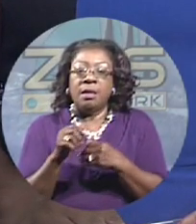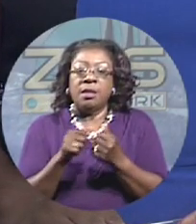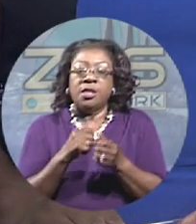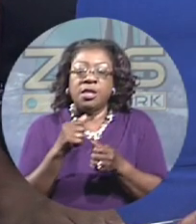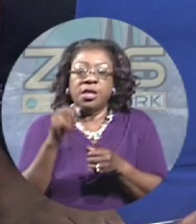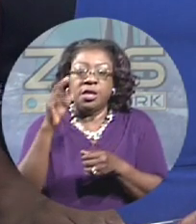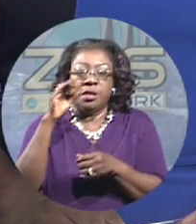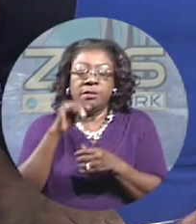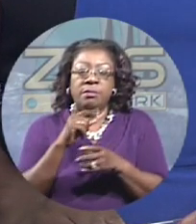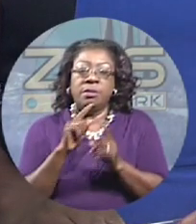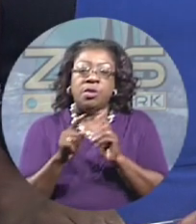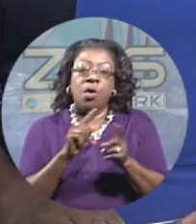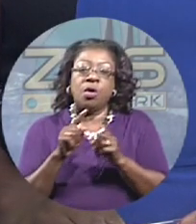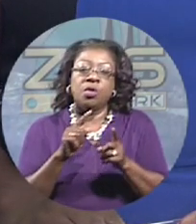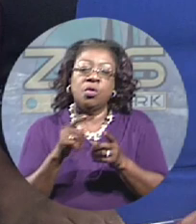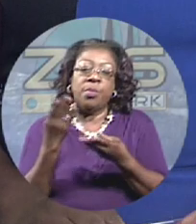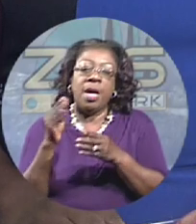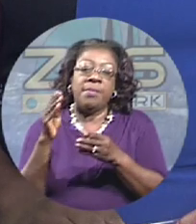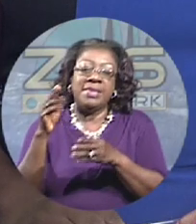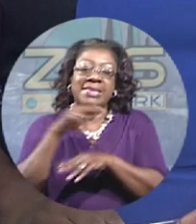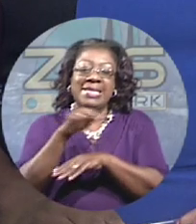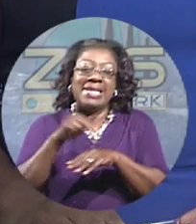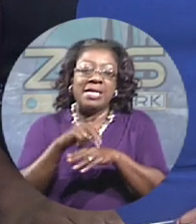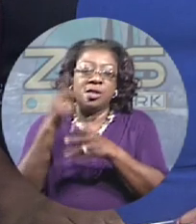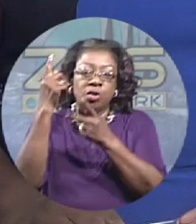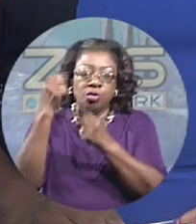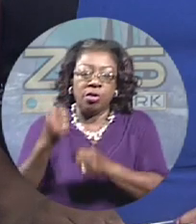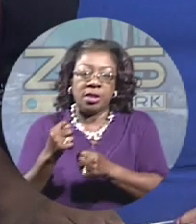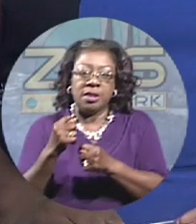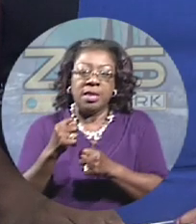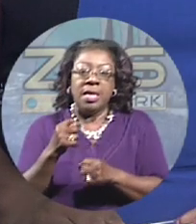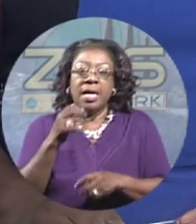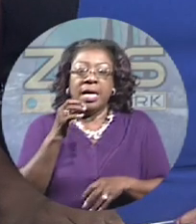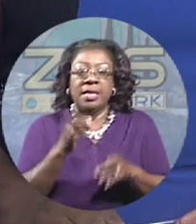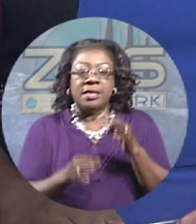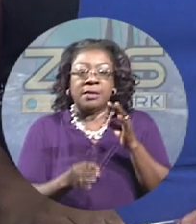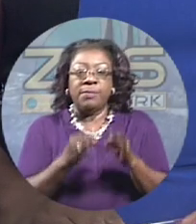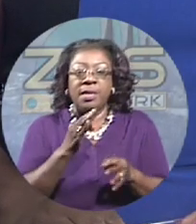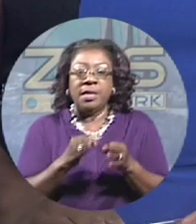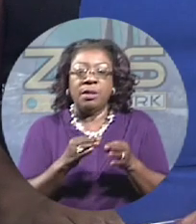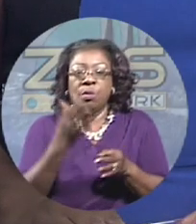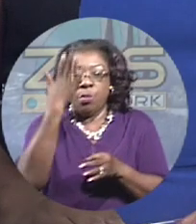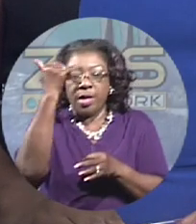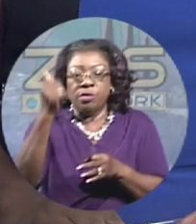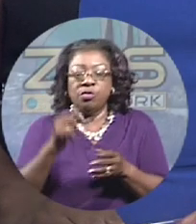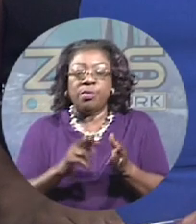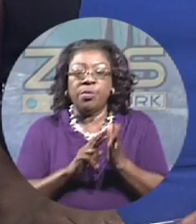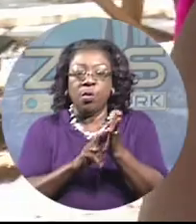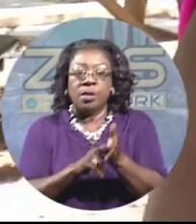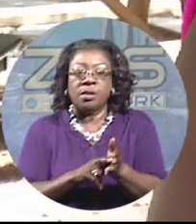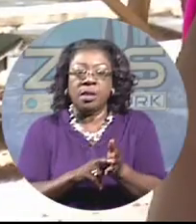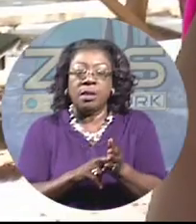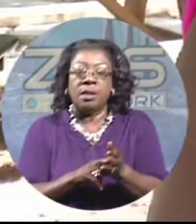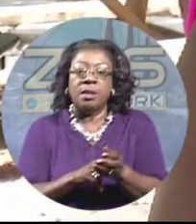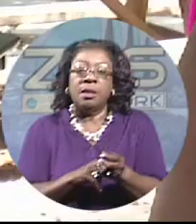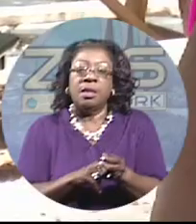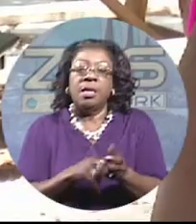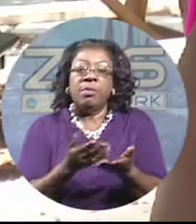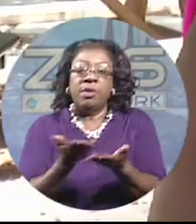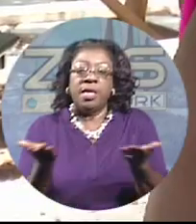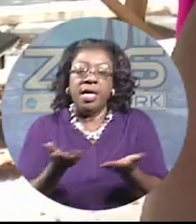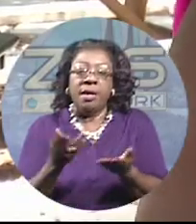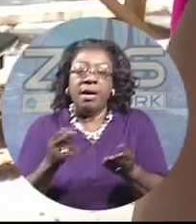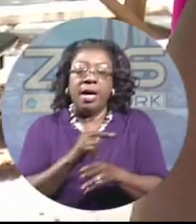Swain talked to Bahamas National Trust officials who explained whether those reports are true. So we're at the